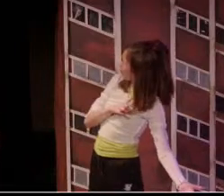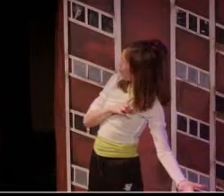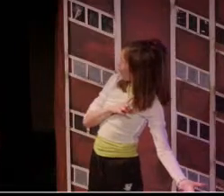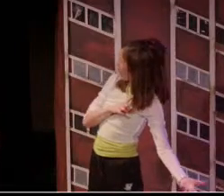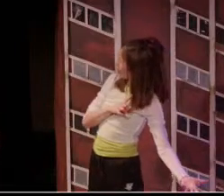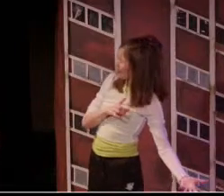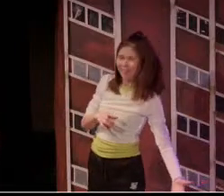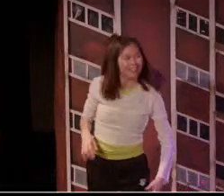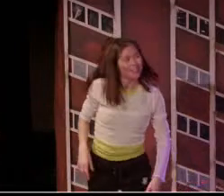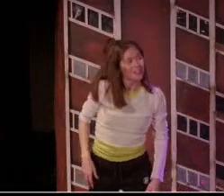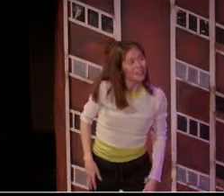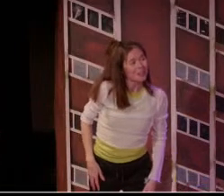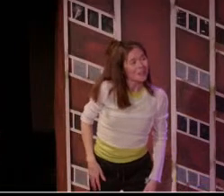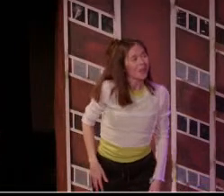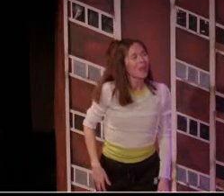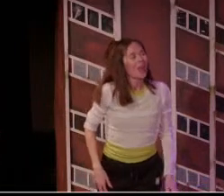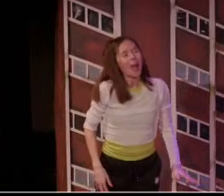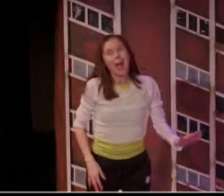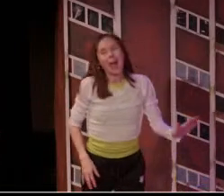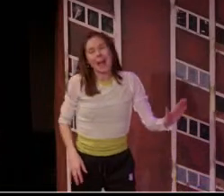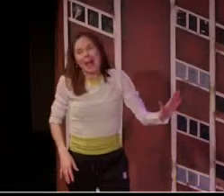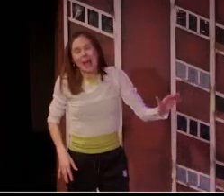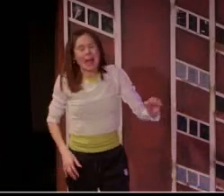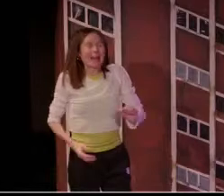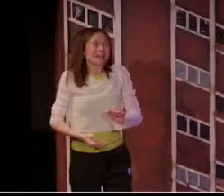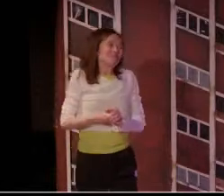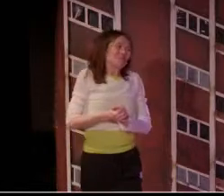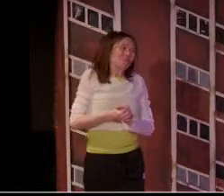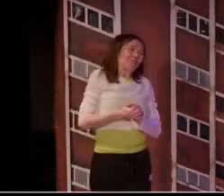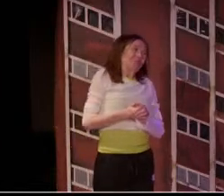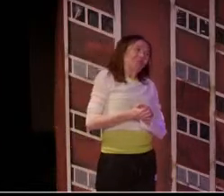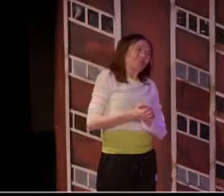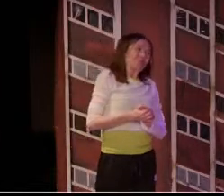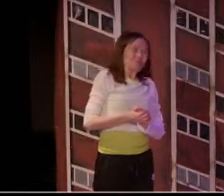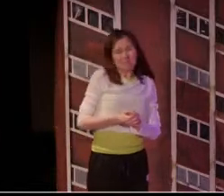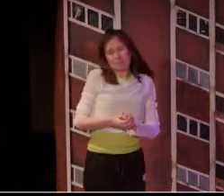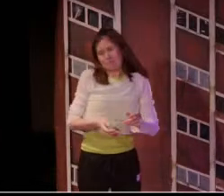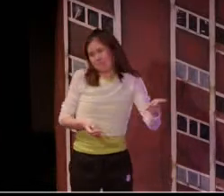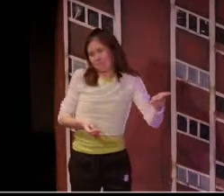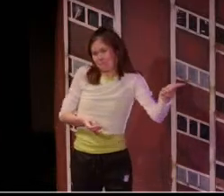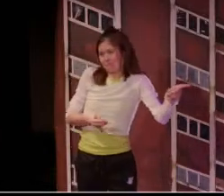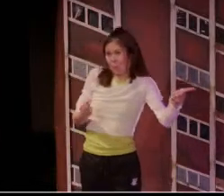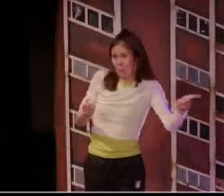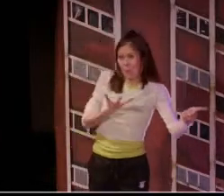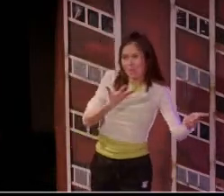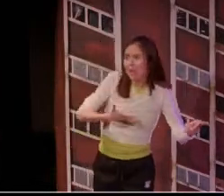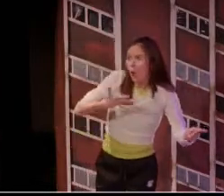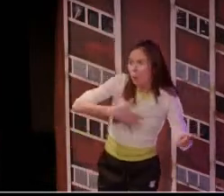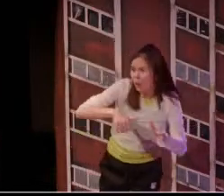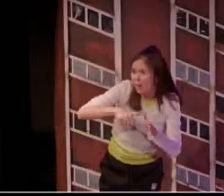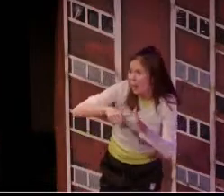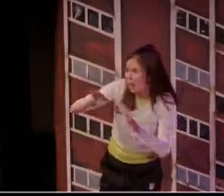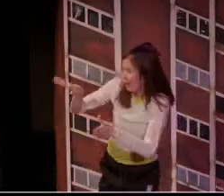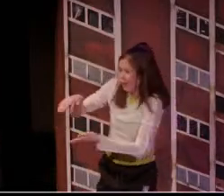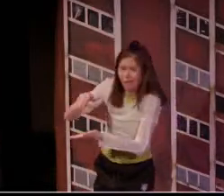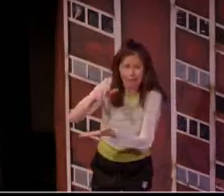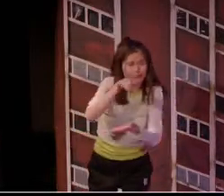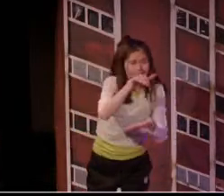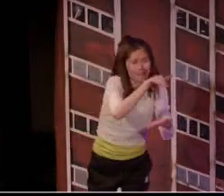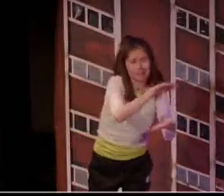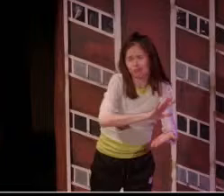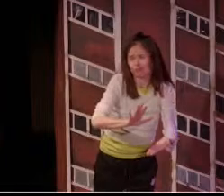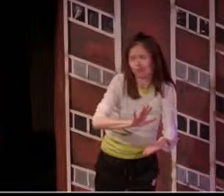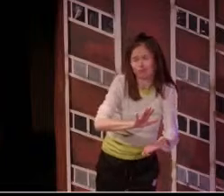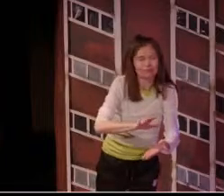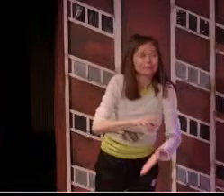let him leave. Old sir, I know she prizes not great trifles such as these. The gifts she wants